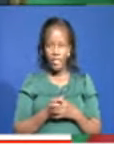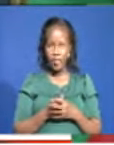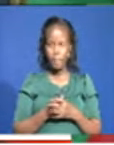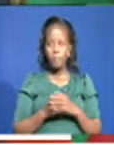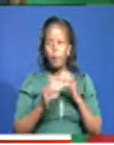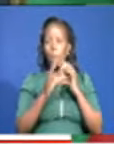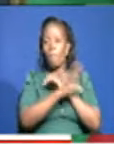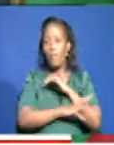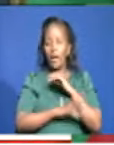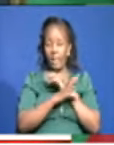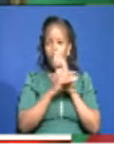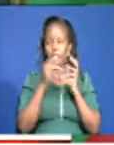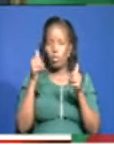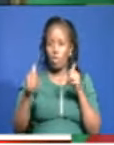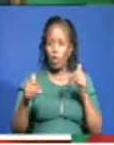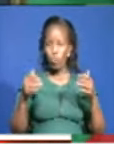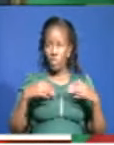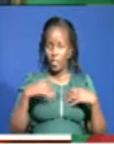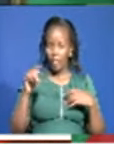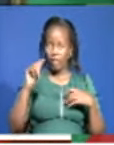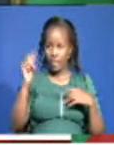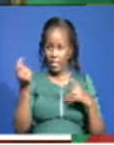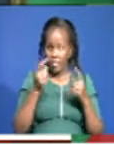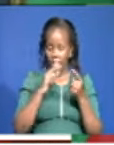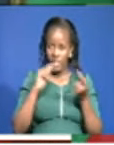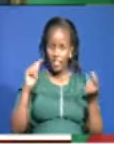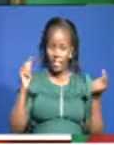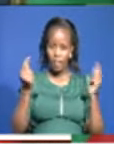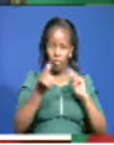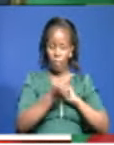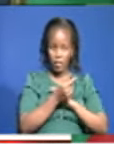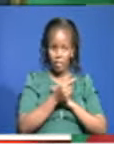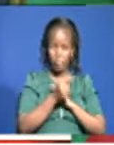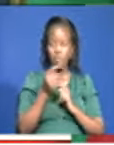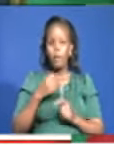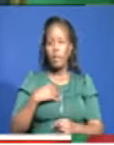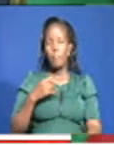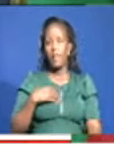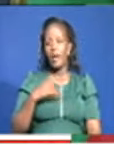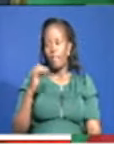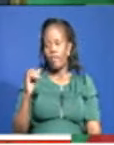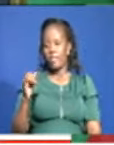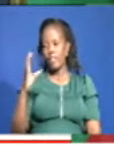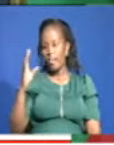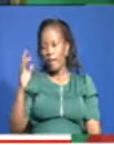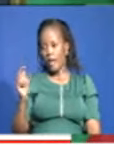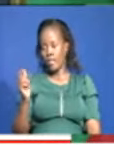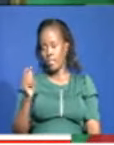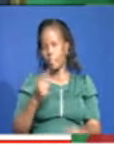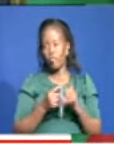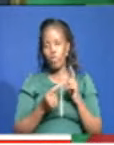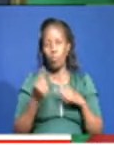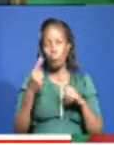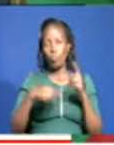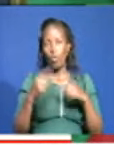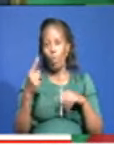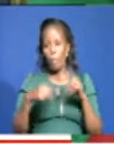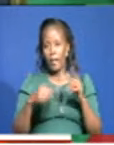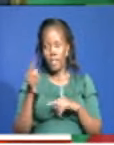Kenya's economic transformation by leveraging upon ICT for competitiveness